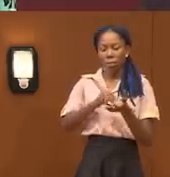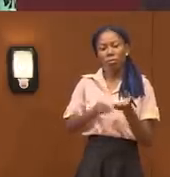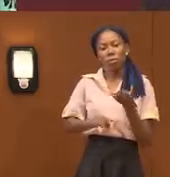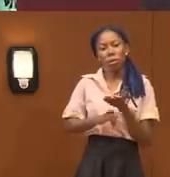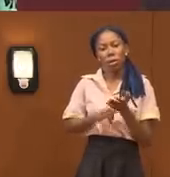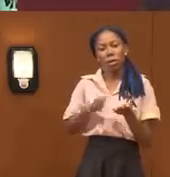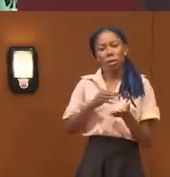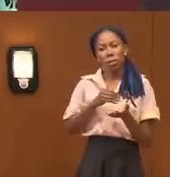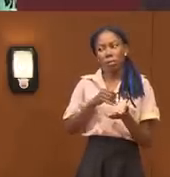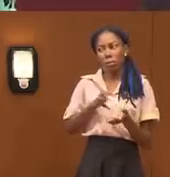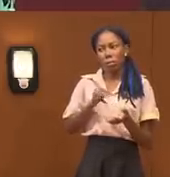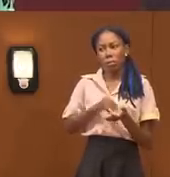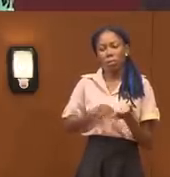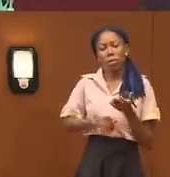time.